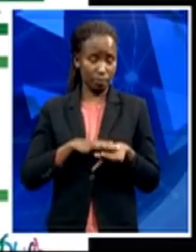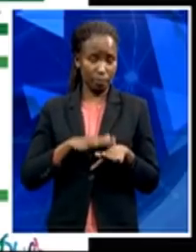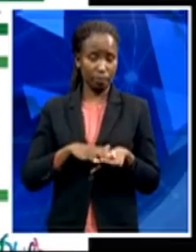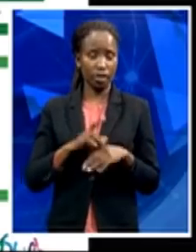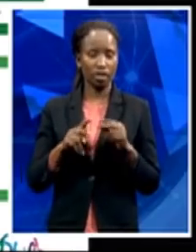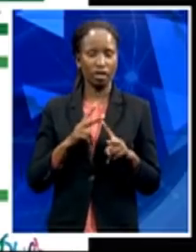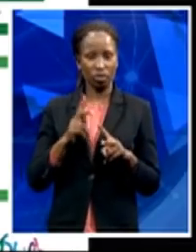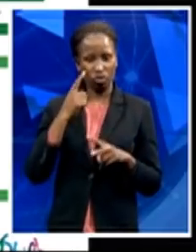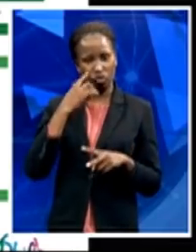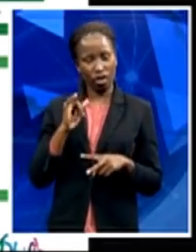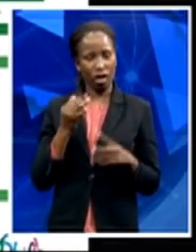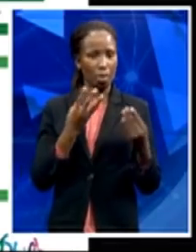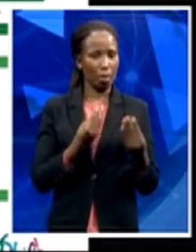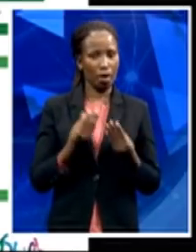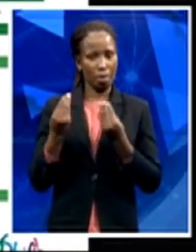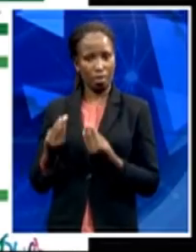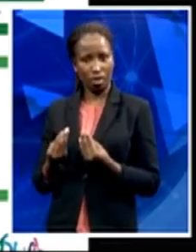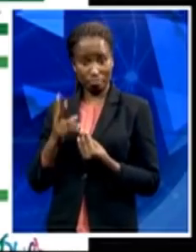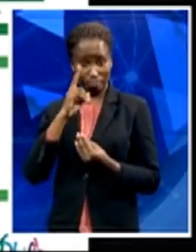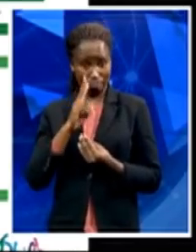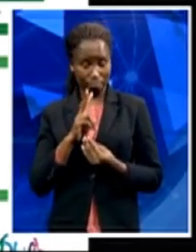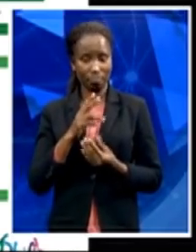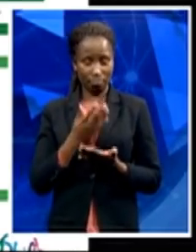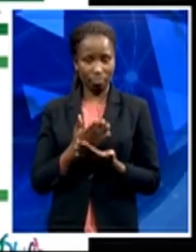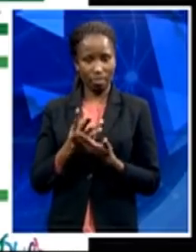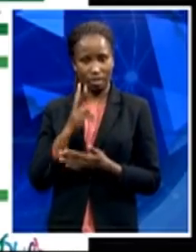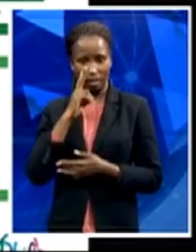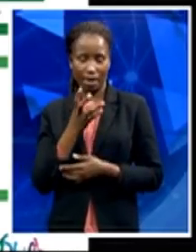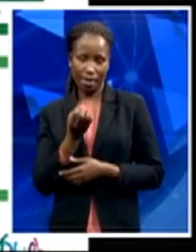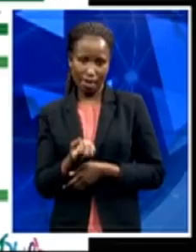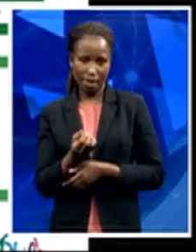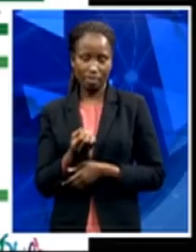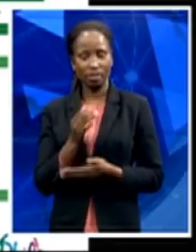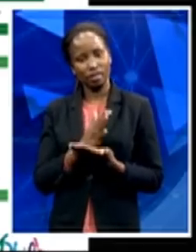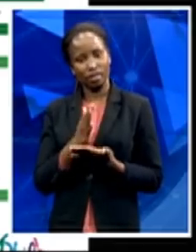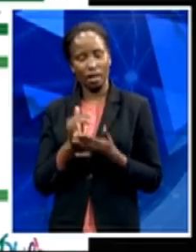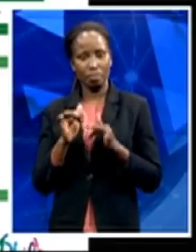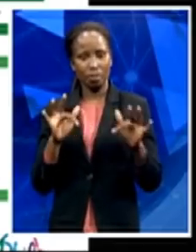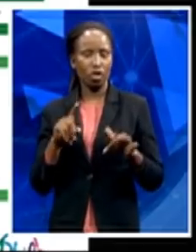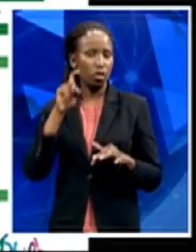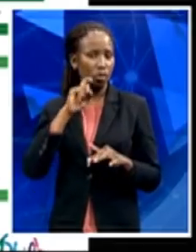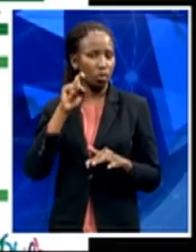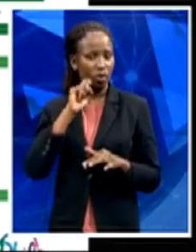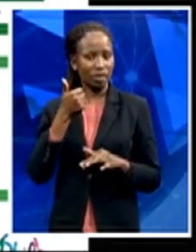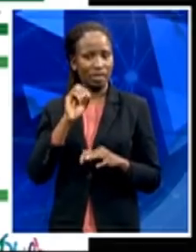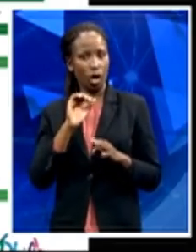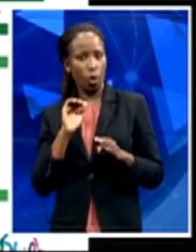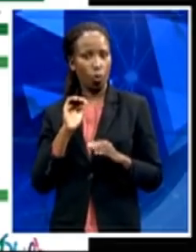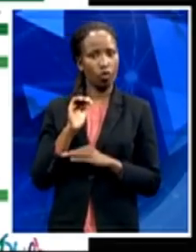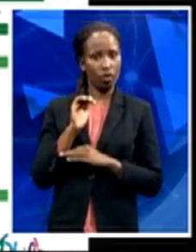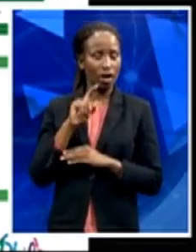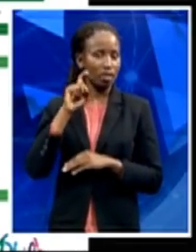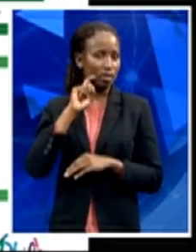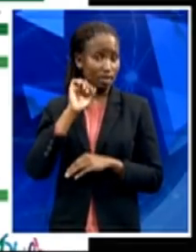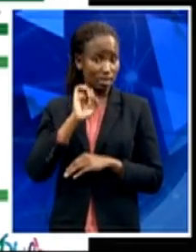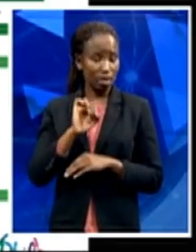see that we have got those that are above the age of 60. Previously, we had indicated that we have got a target